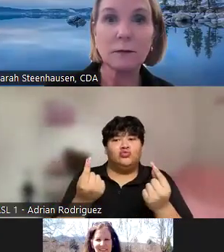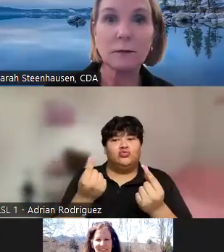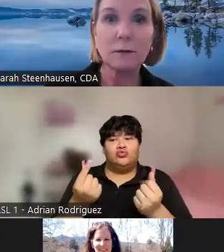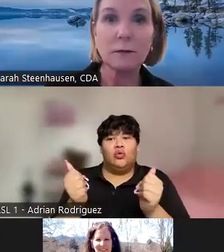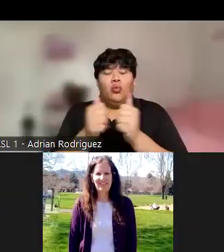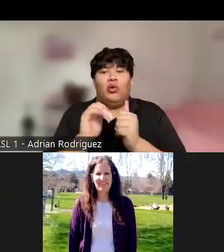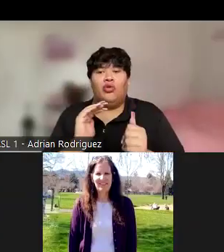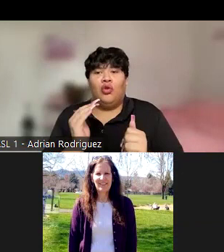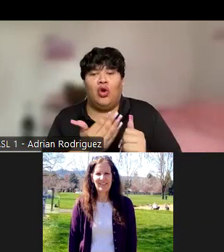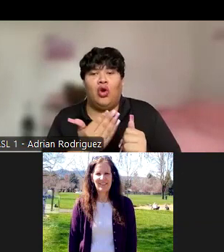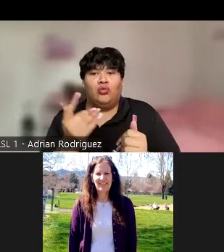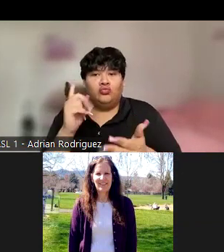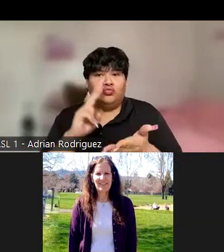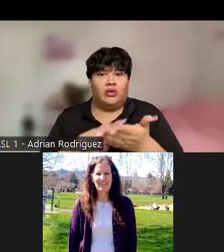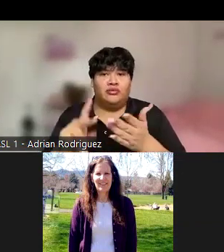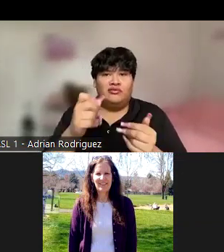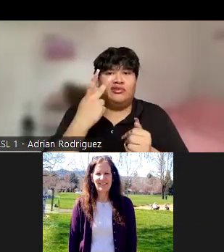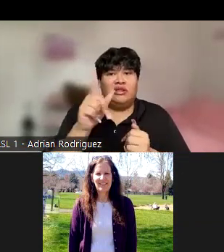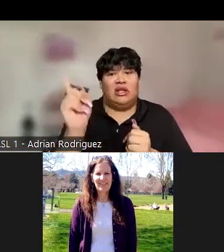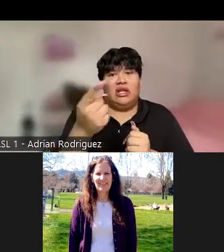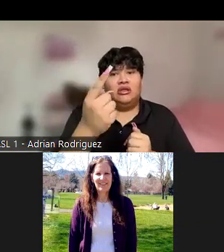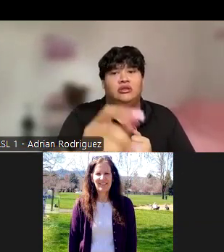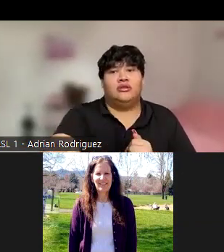with our website. If we can go to the next slide.